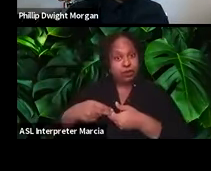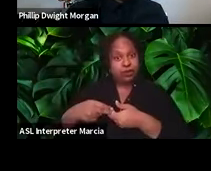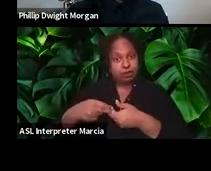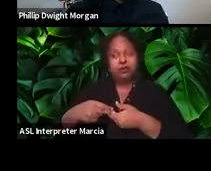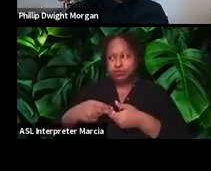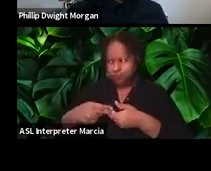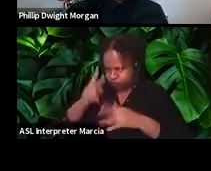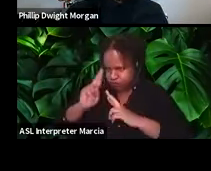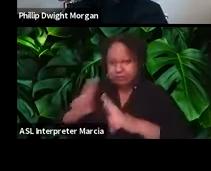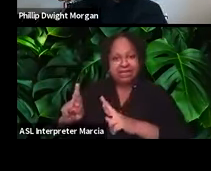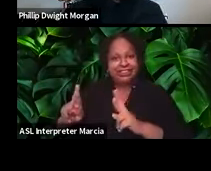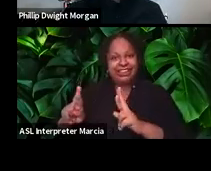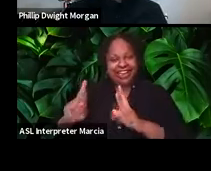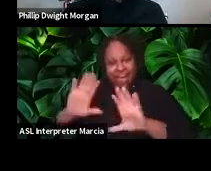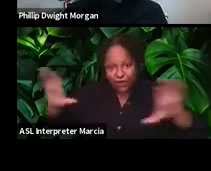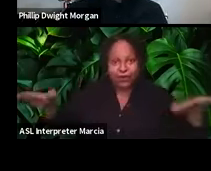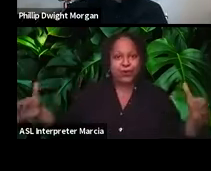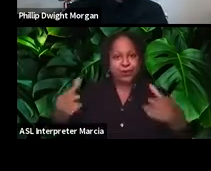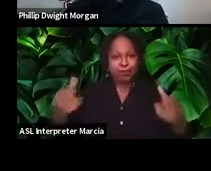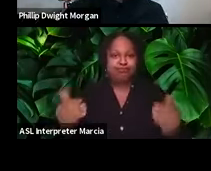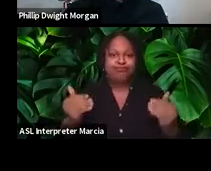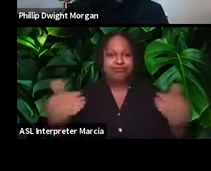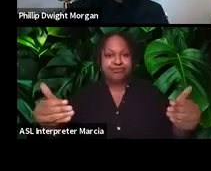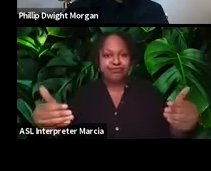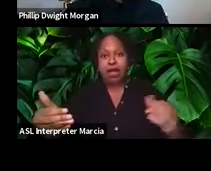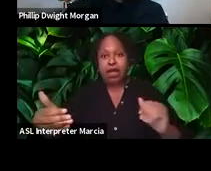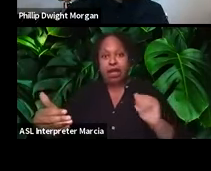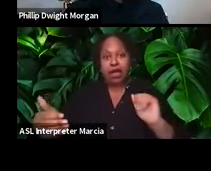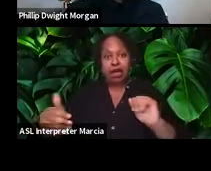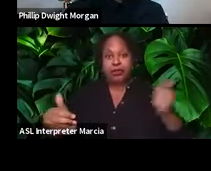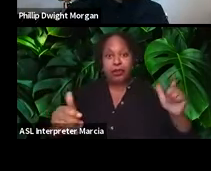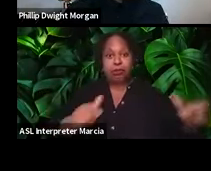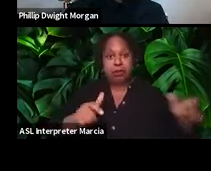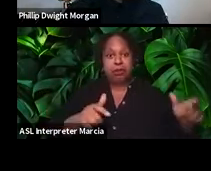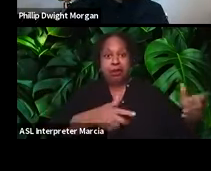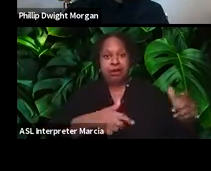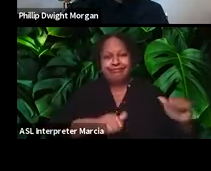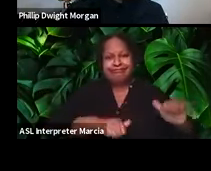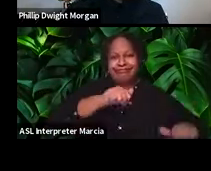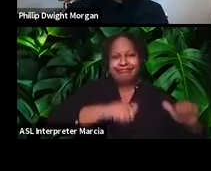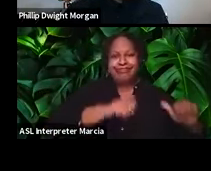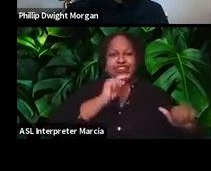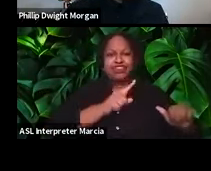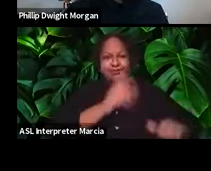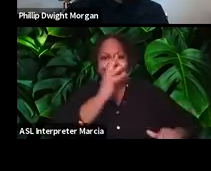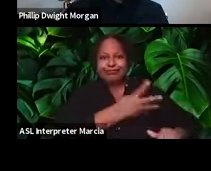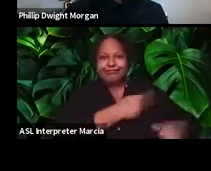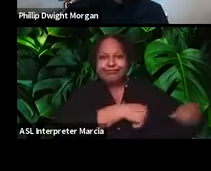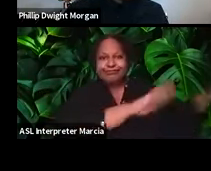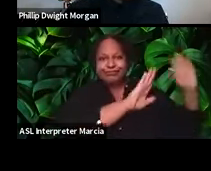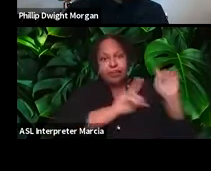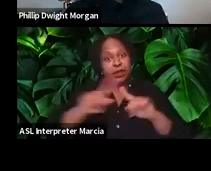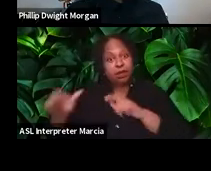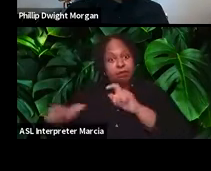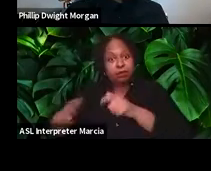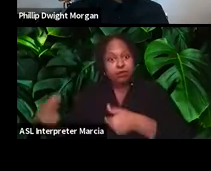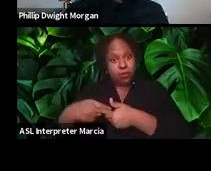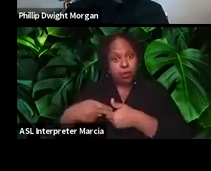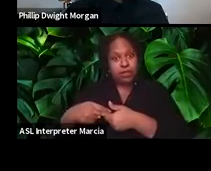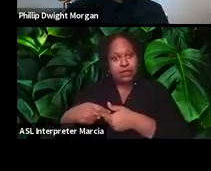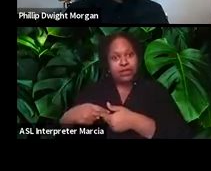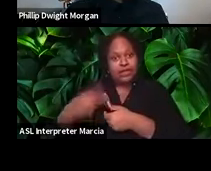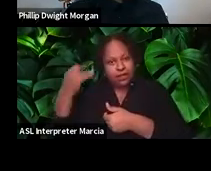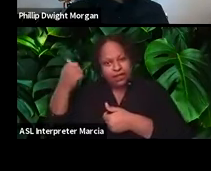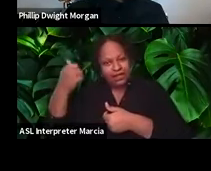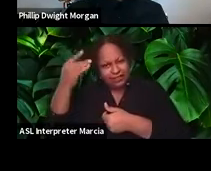and move forward collectively. We can leave those others behind, but the ones that are on the train, we have to be mindful of what they can bring